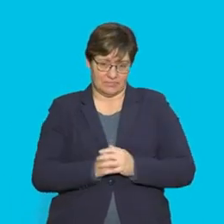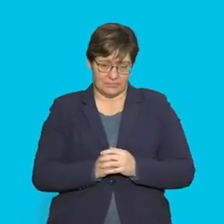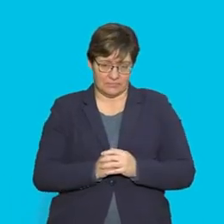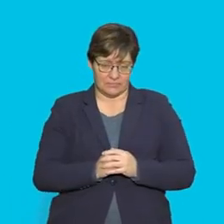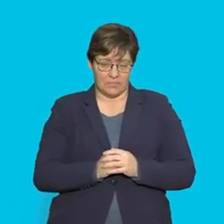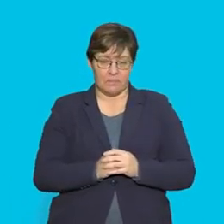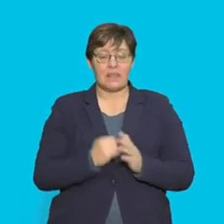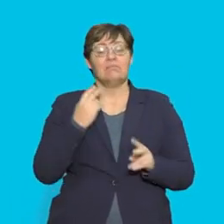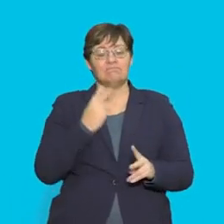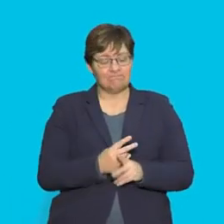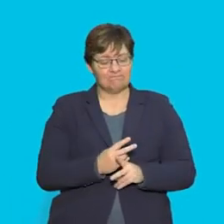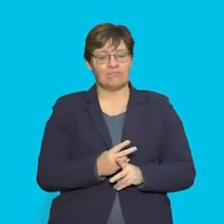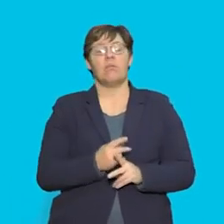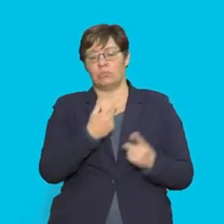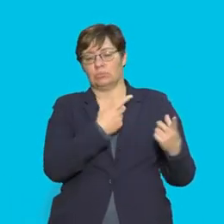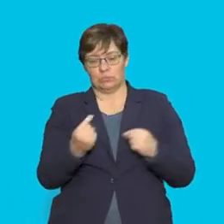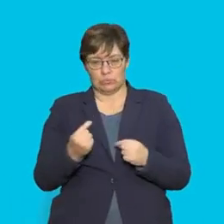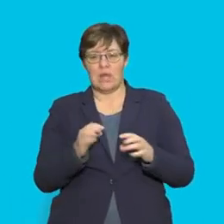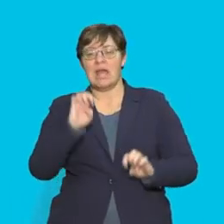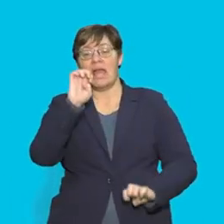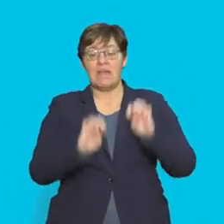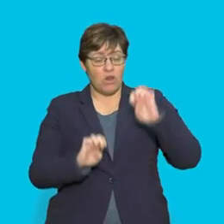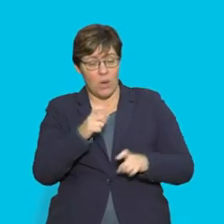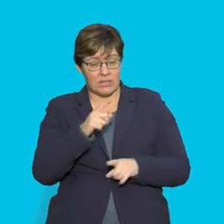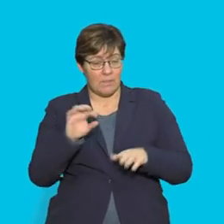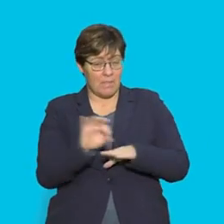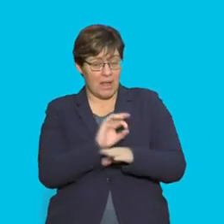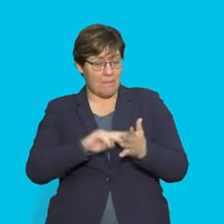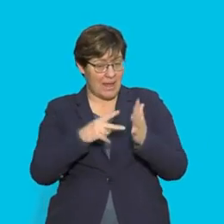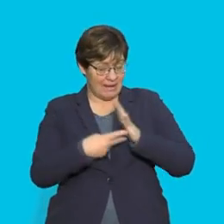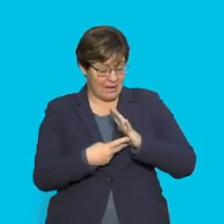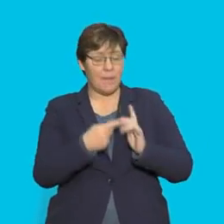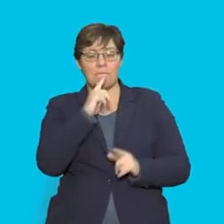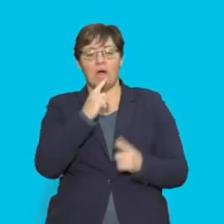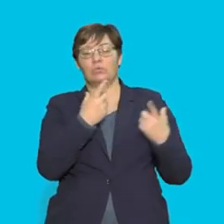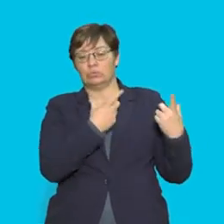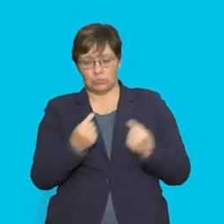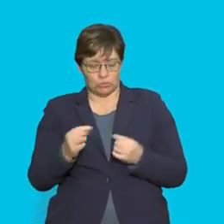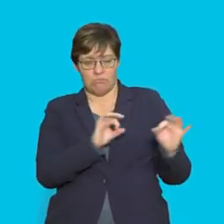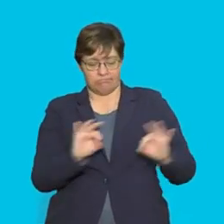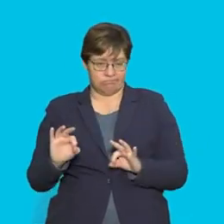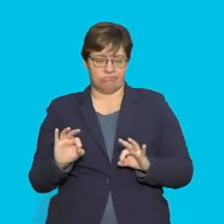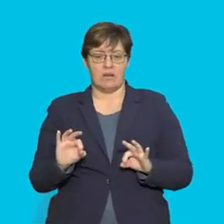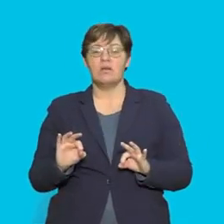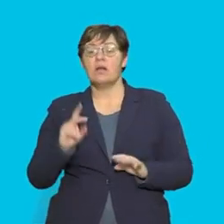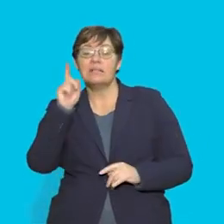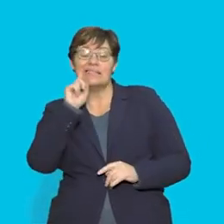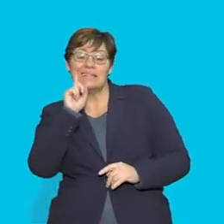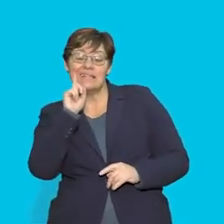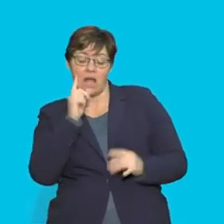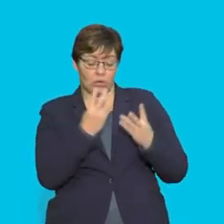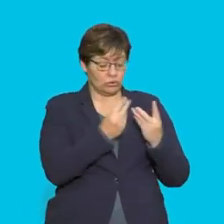that's what you then need to be able to do. Evaluating plan means you do execute it and check whether